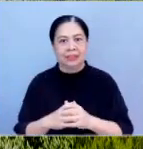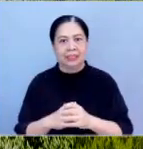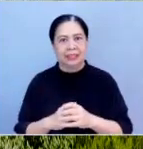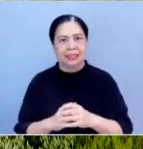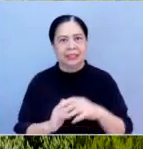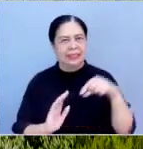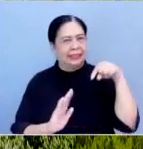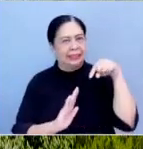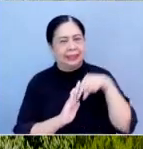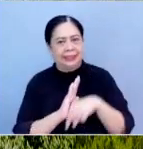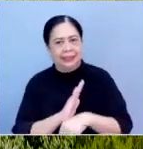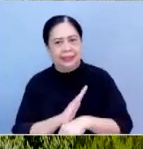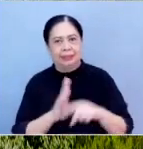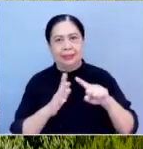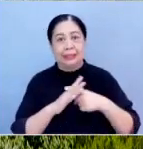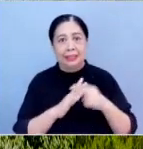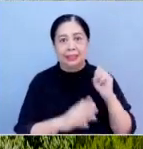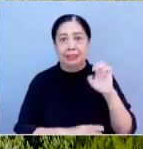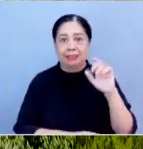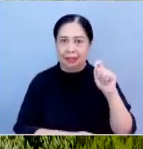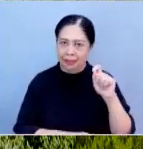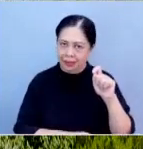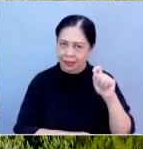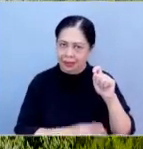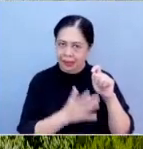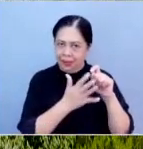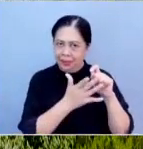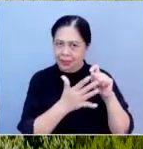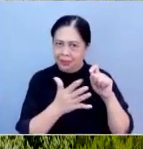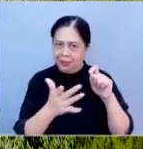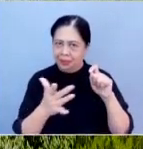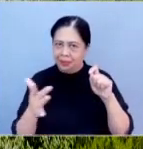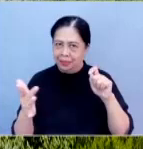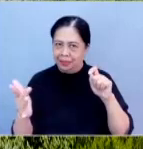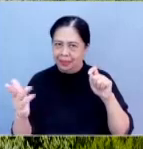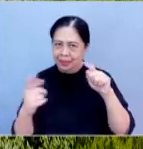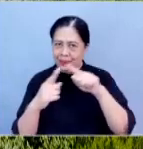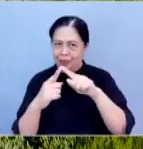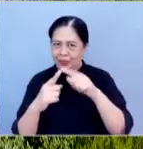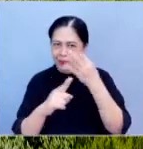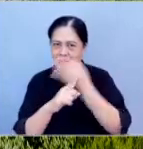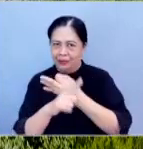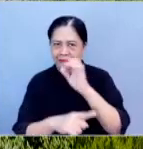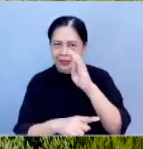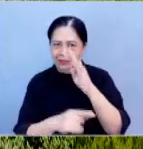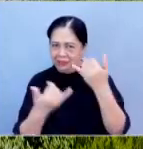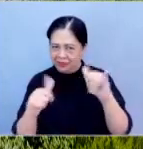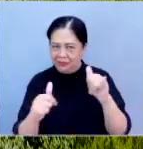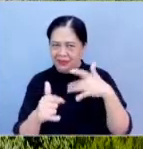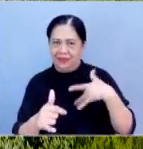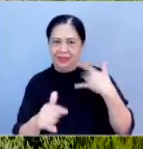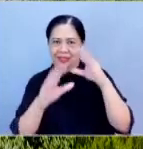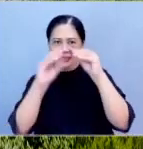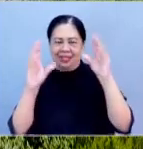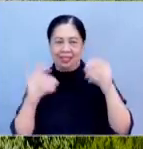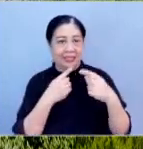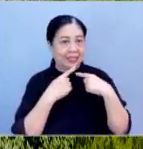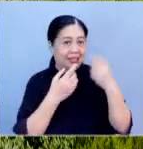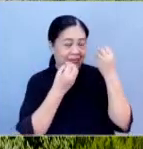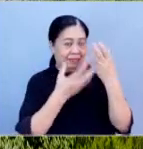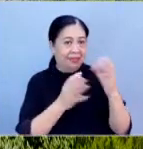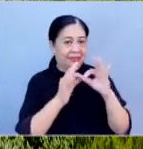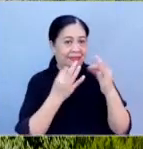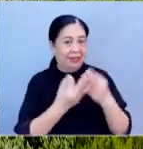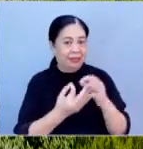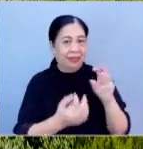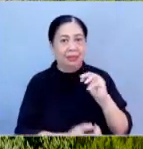right? Yeah. It starts in September. Right. It goes to February, right? And so I told my family that we were just back in Michigan,